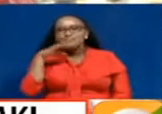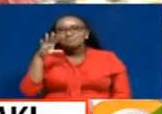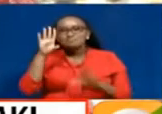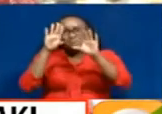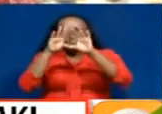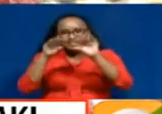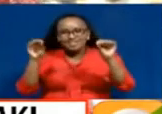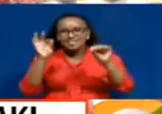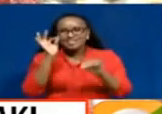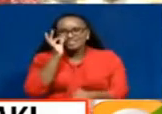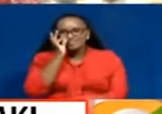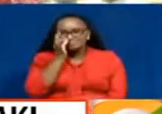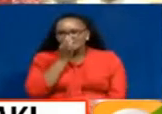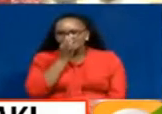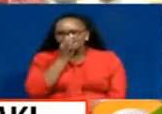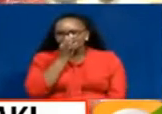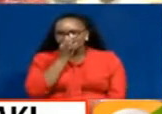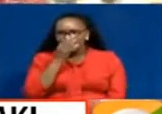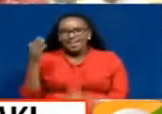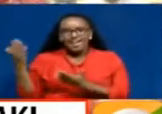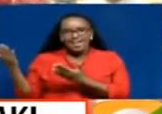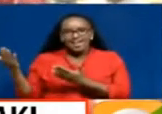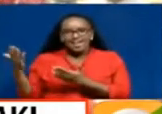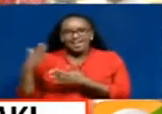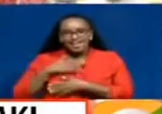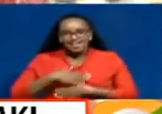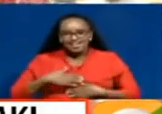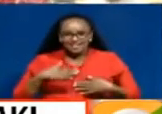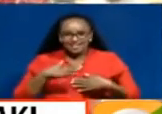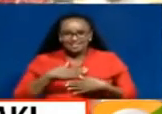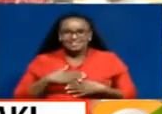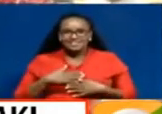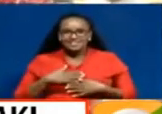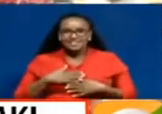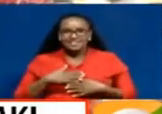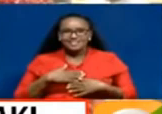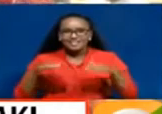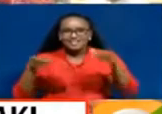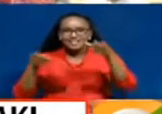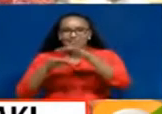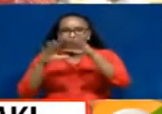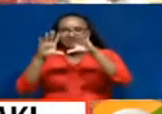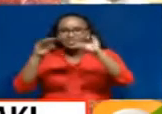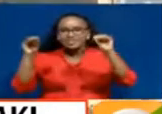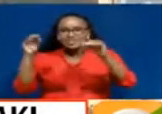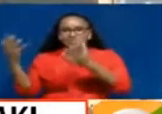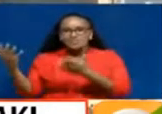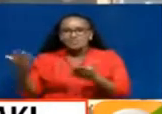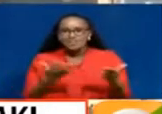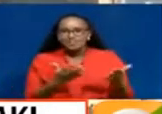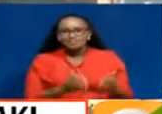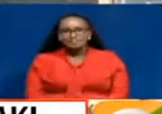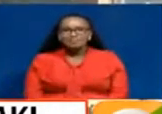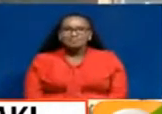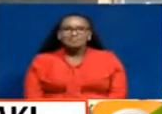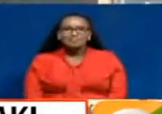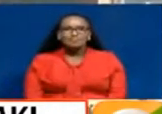honor he deserves. Your Excellency, Deputy President William Ruto.